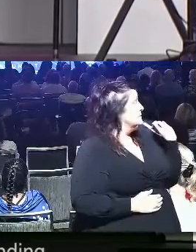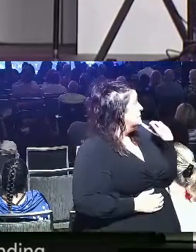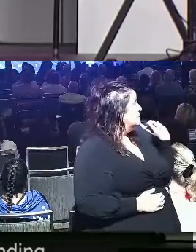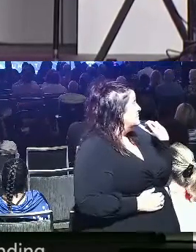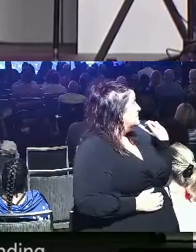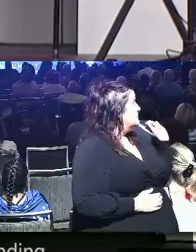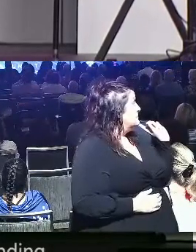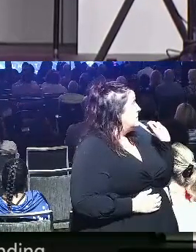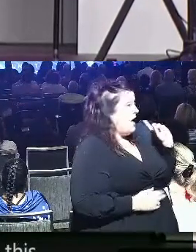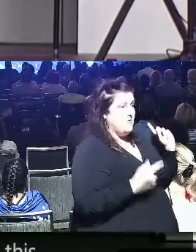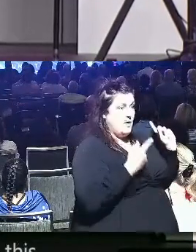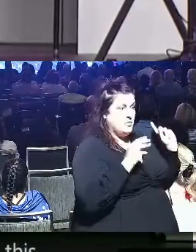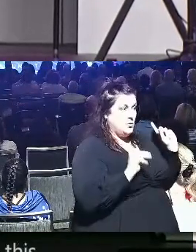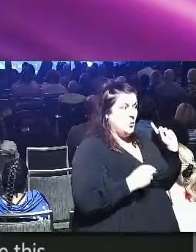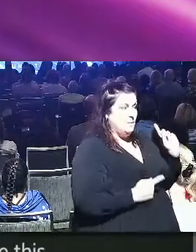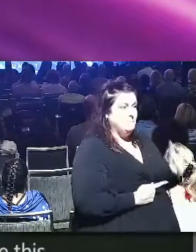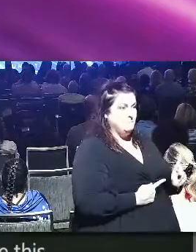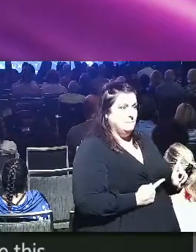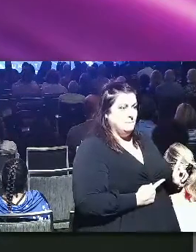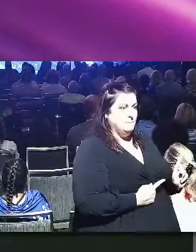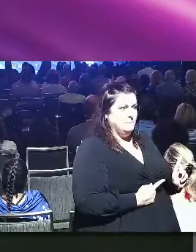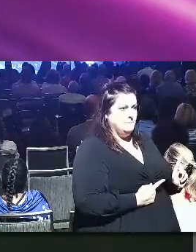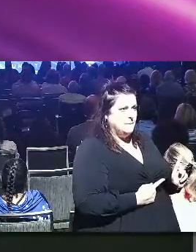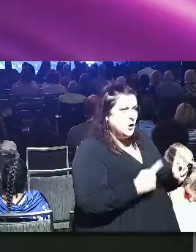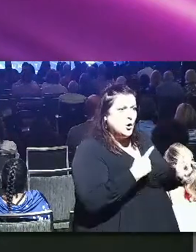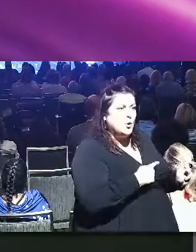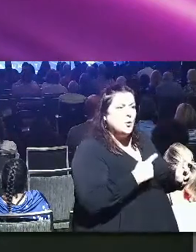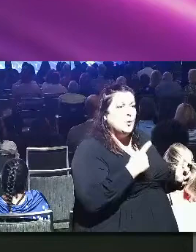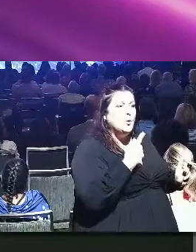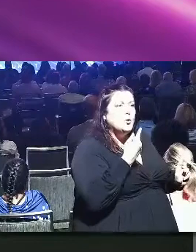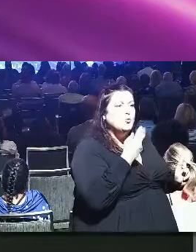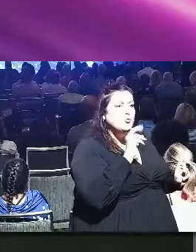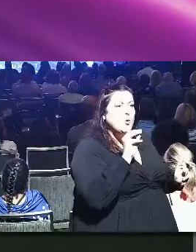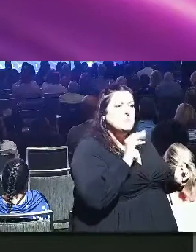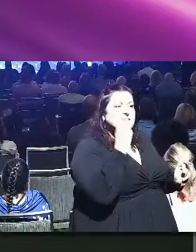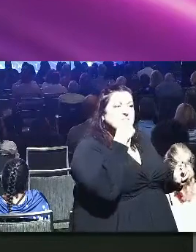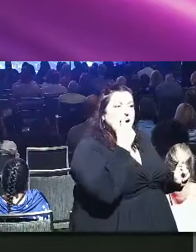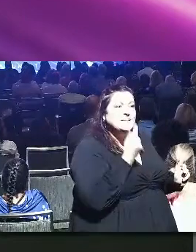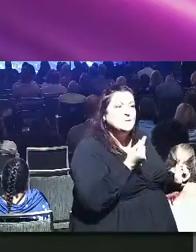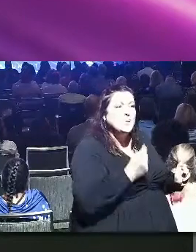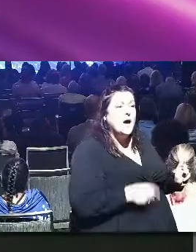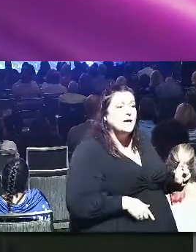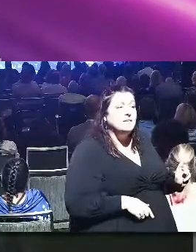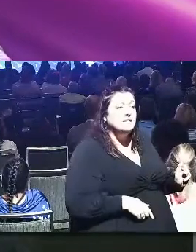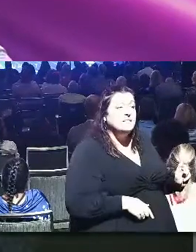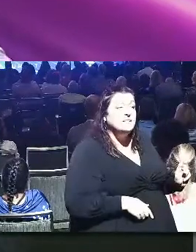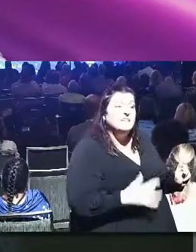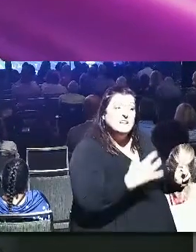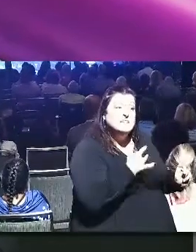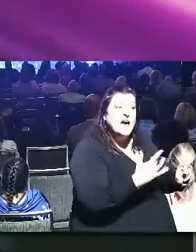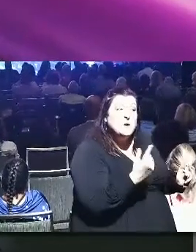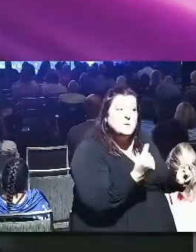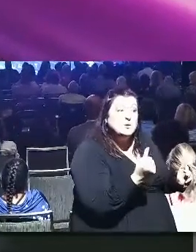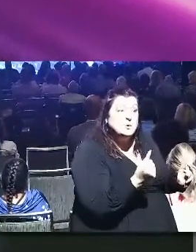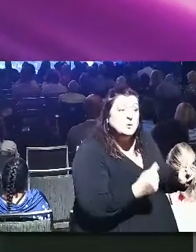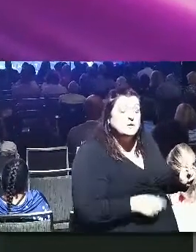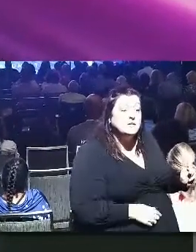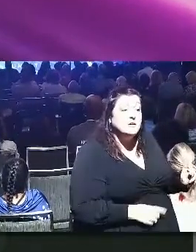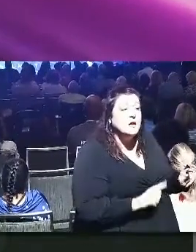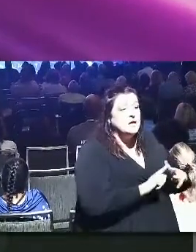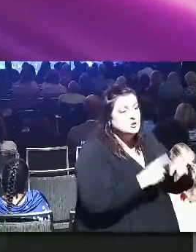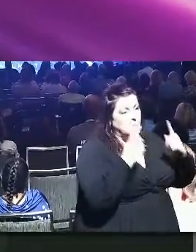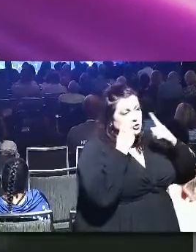groom. Because I'm like, what's he gonna do? And you know what he does 90% of the time? He